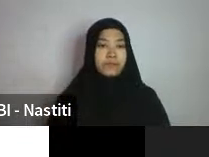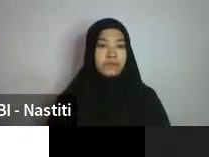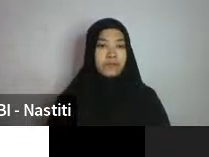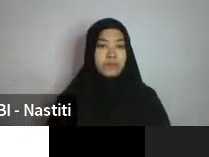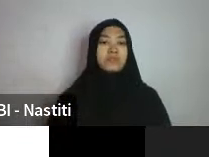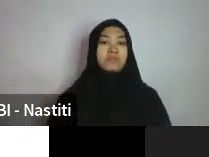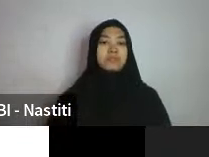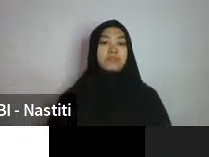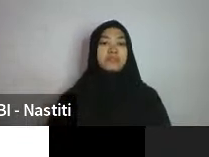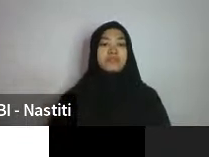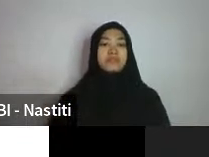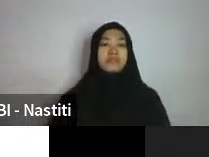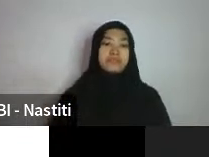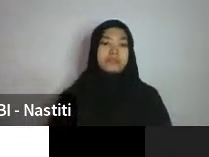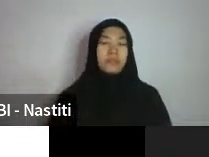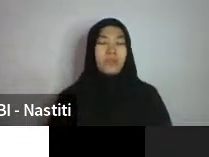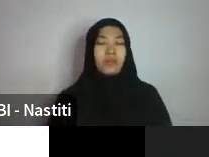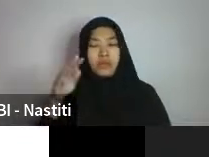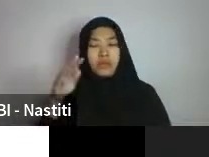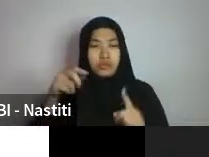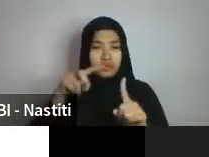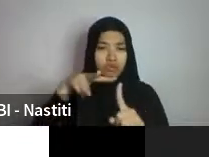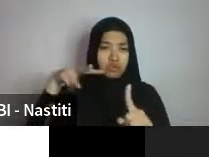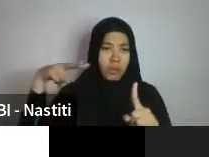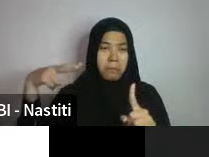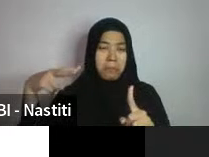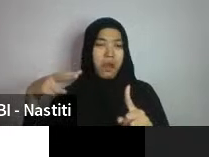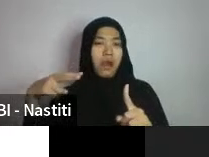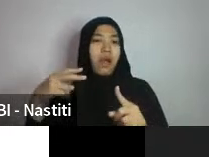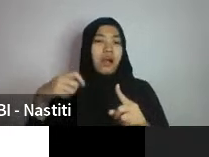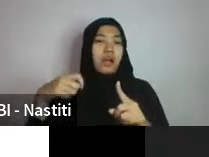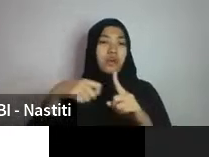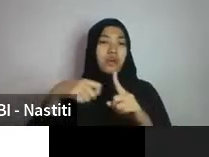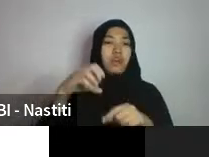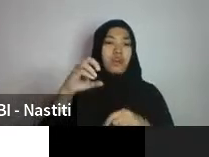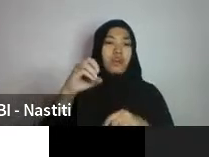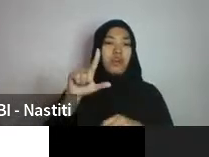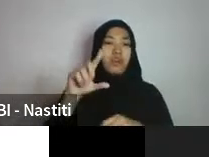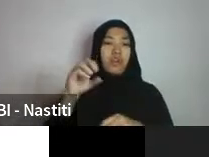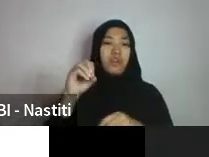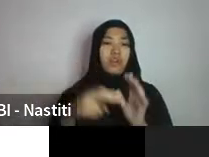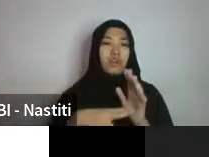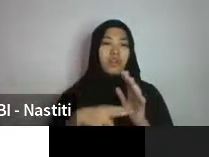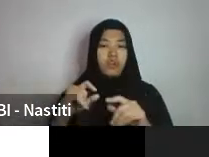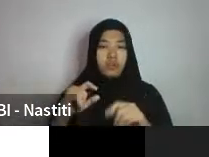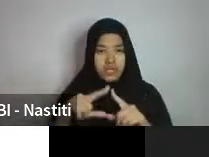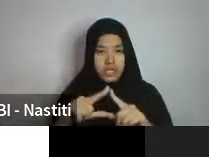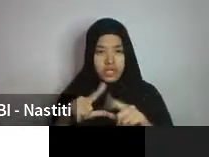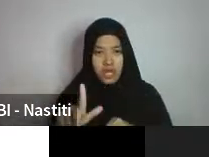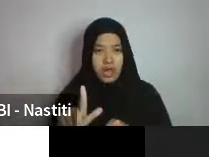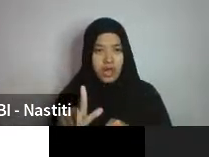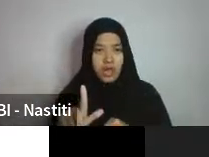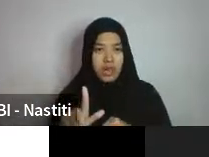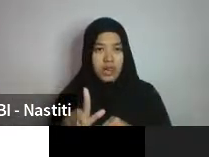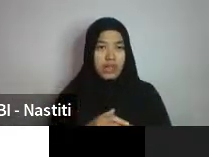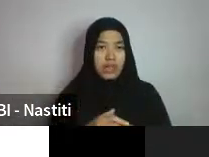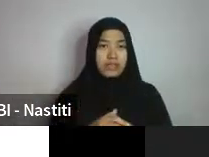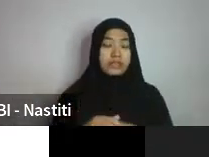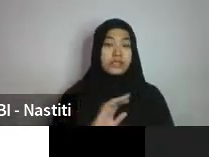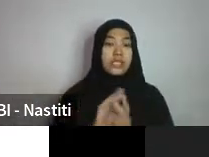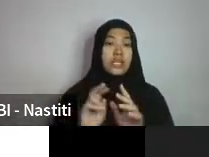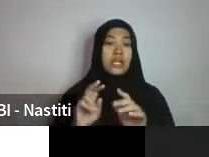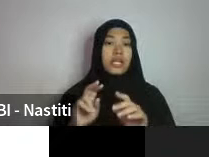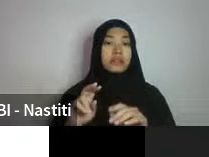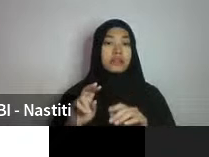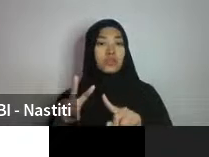for mental hospital care was to have these 4 big mental hospitals and 12 clinics in urban areas for acute